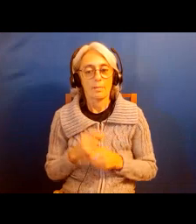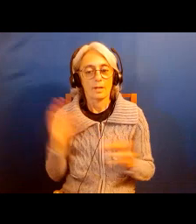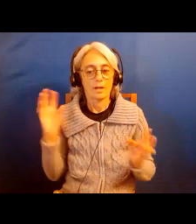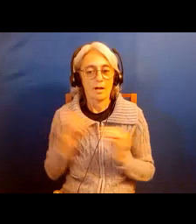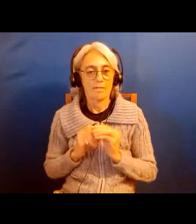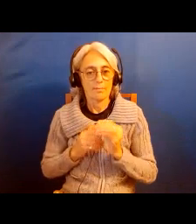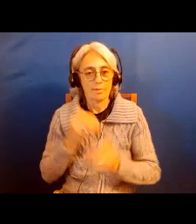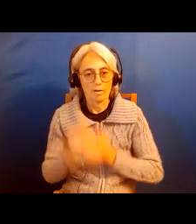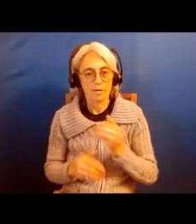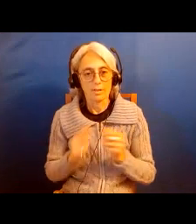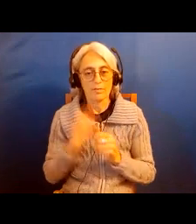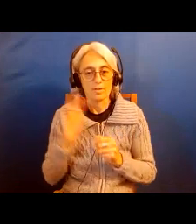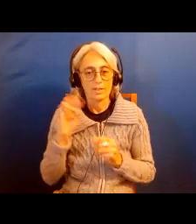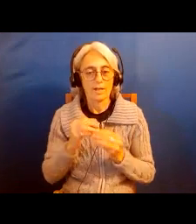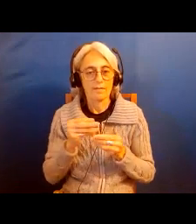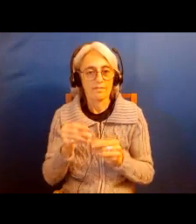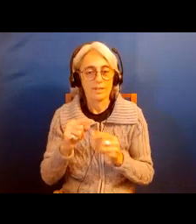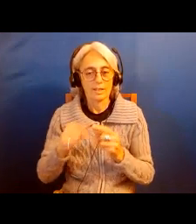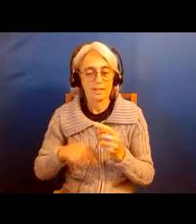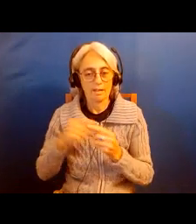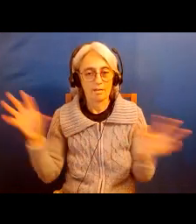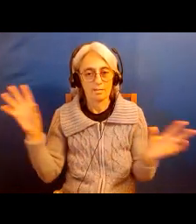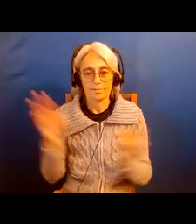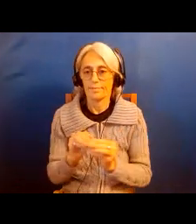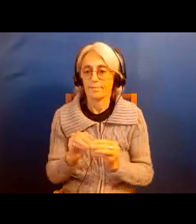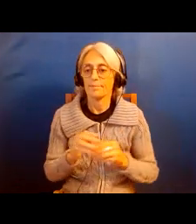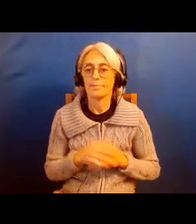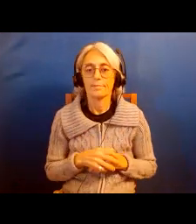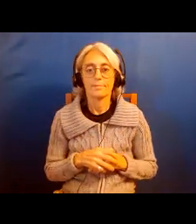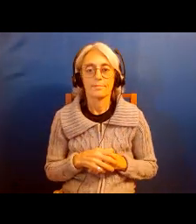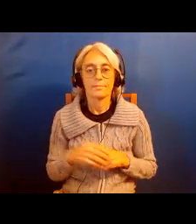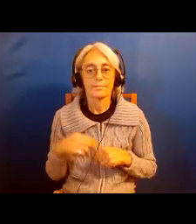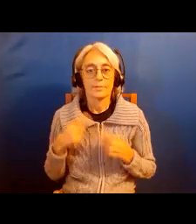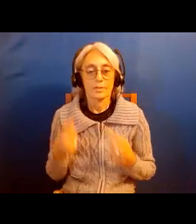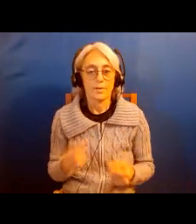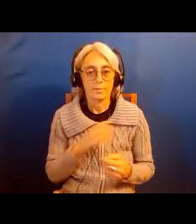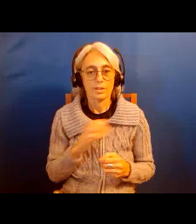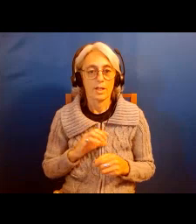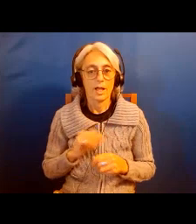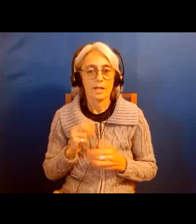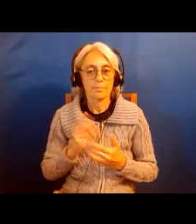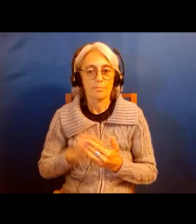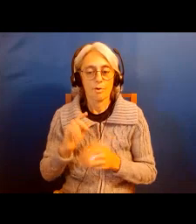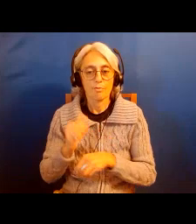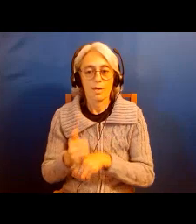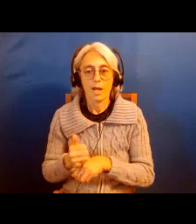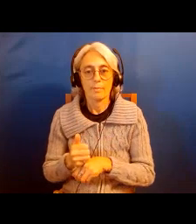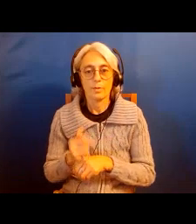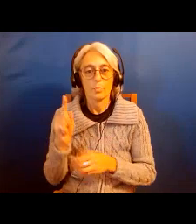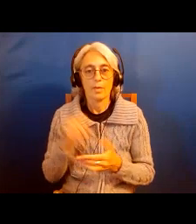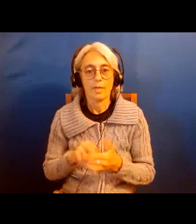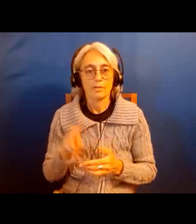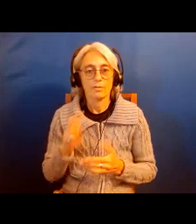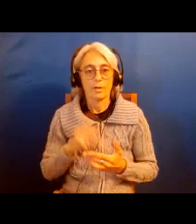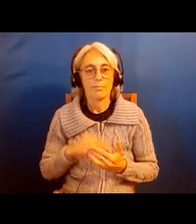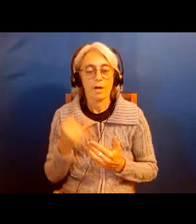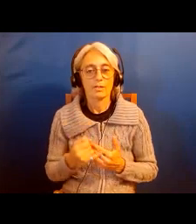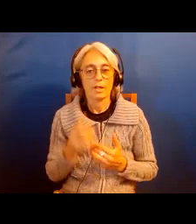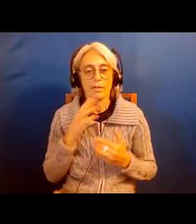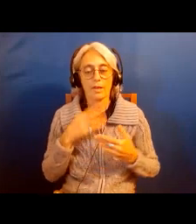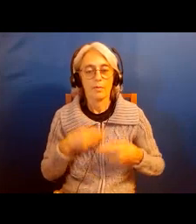funding cycles. To date, the Commission has programmed over 1,200 projects that will deliver active